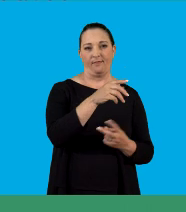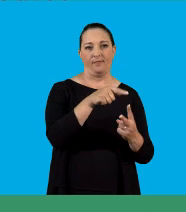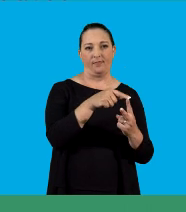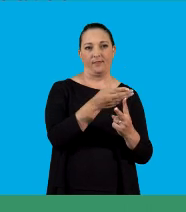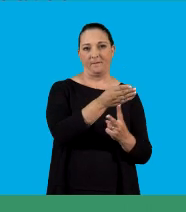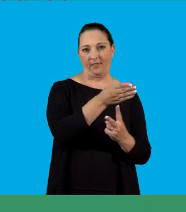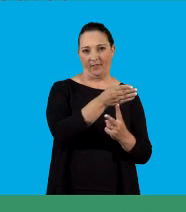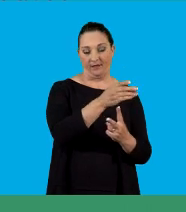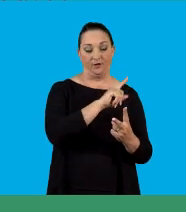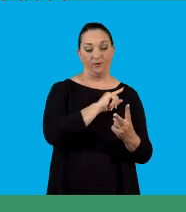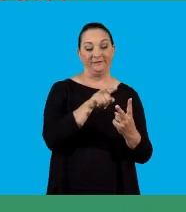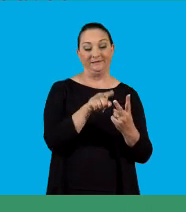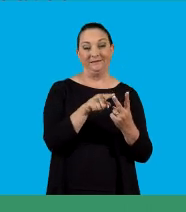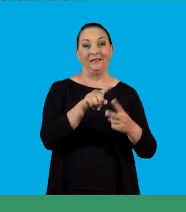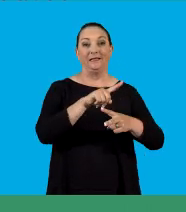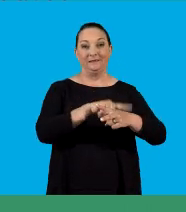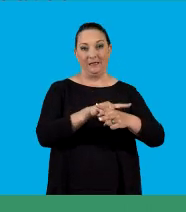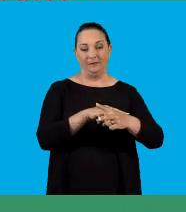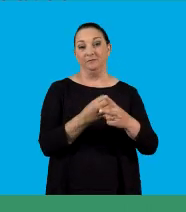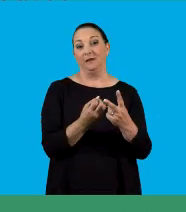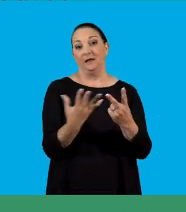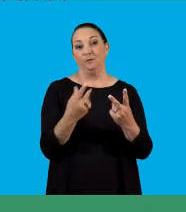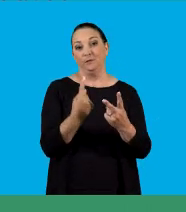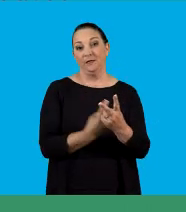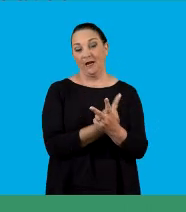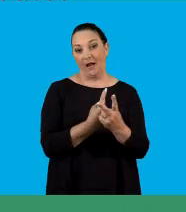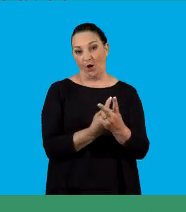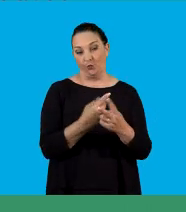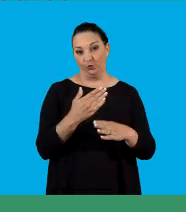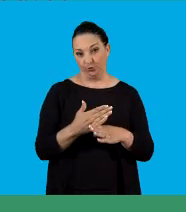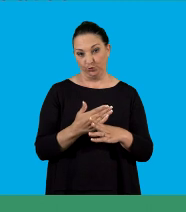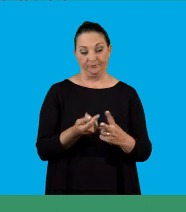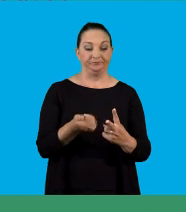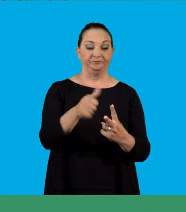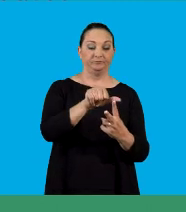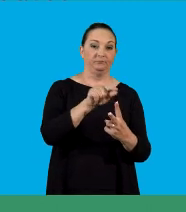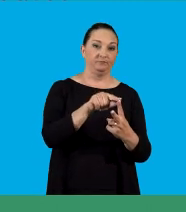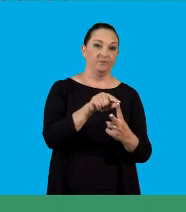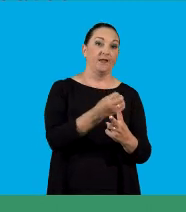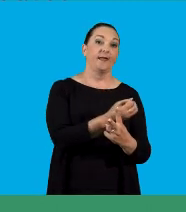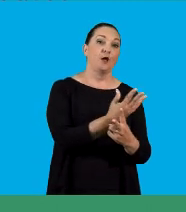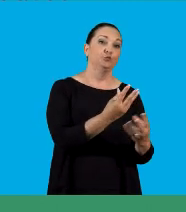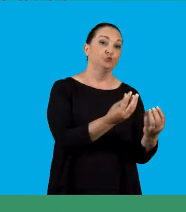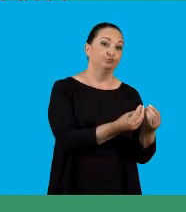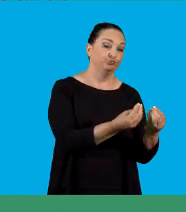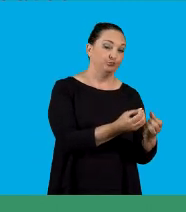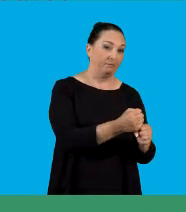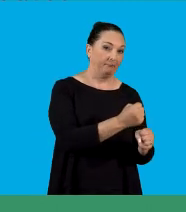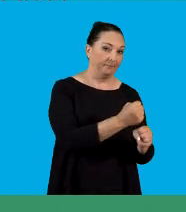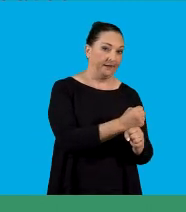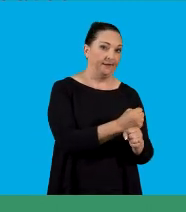method. Remember, time related, you are being paid according to the number of hours spent at work, but with piecemeal, you are being paid according to the number